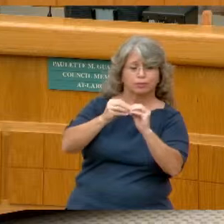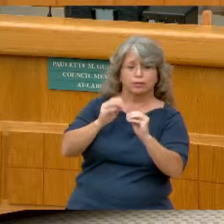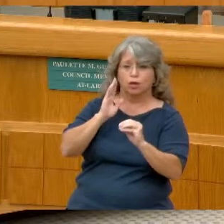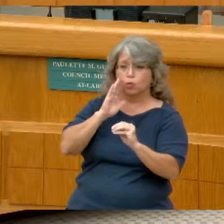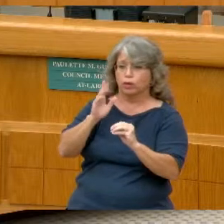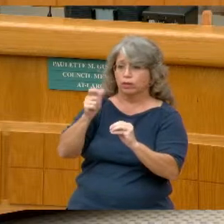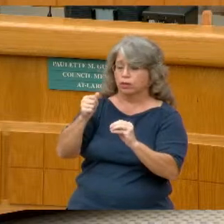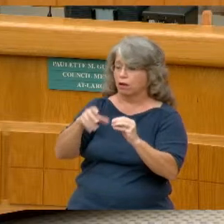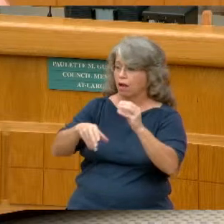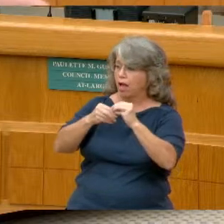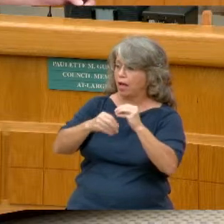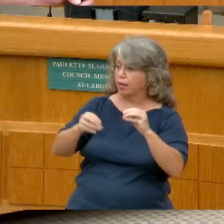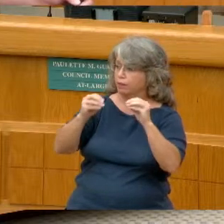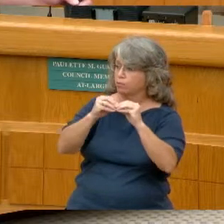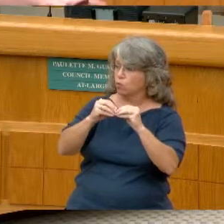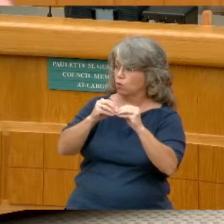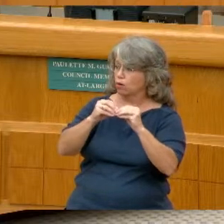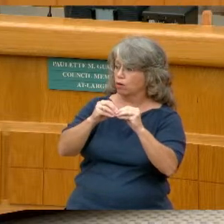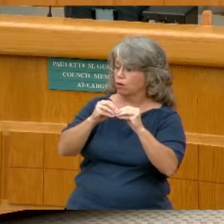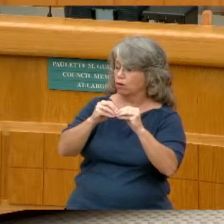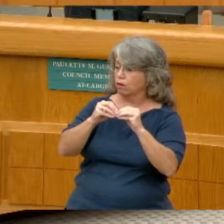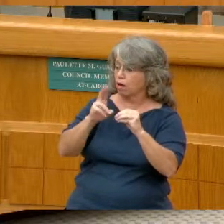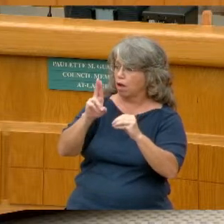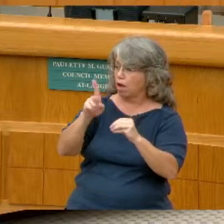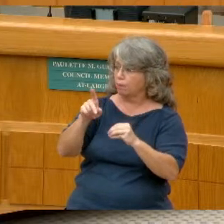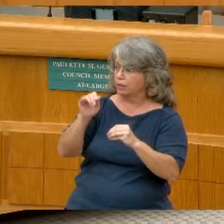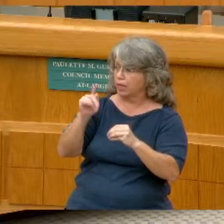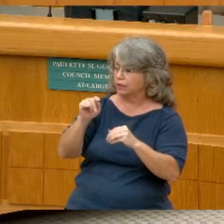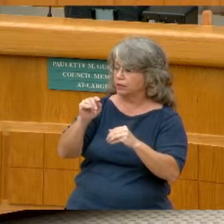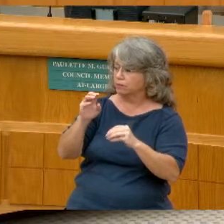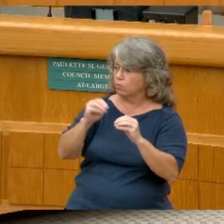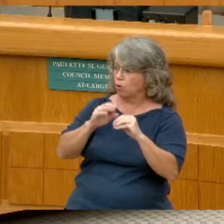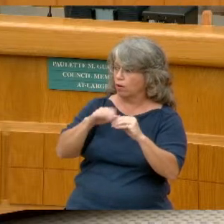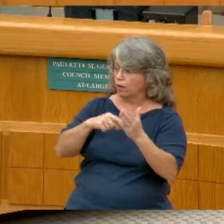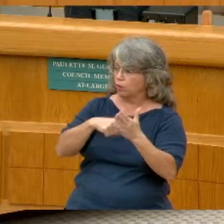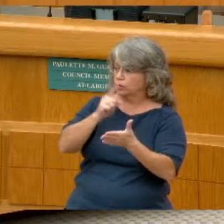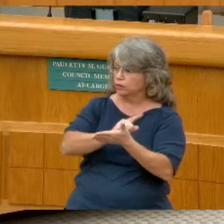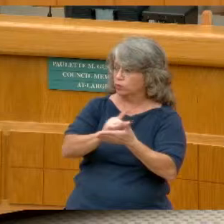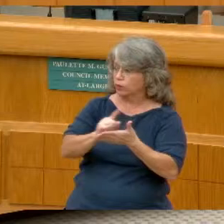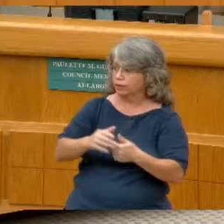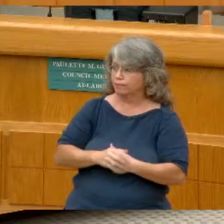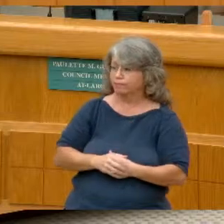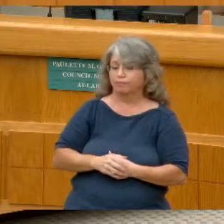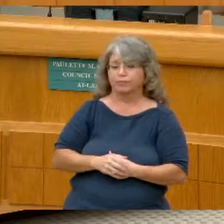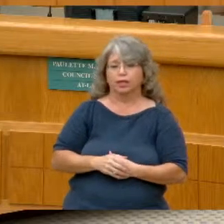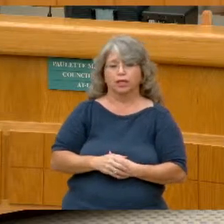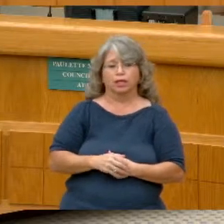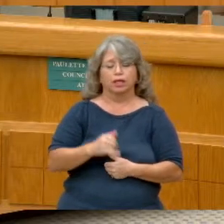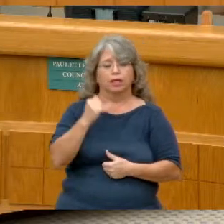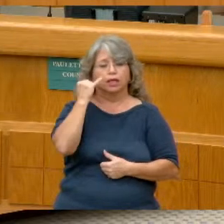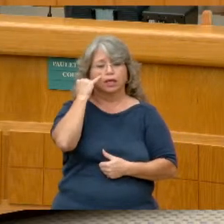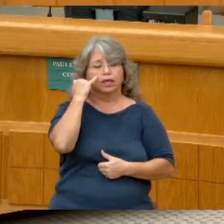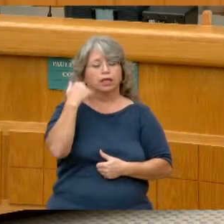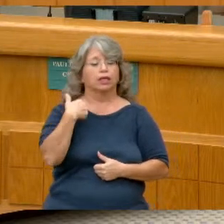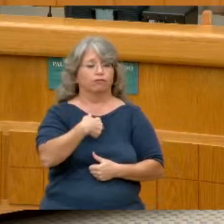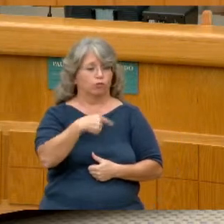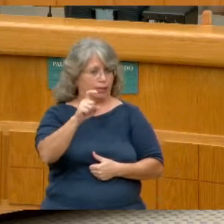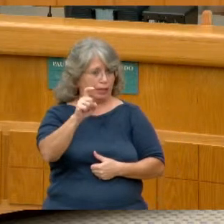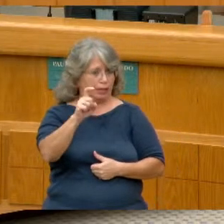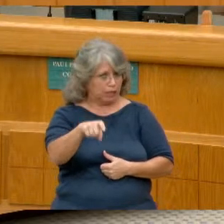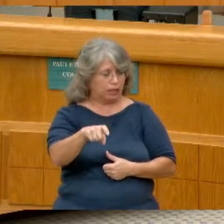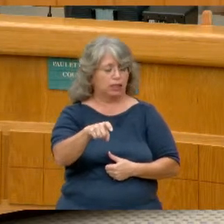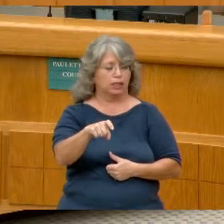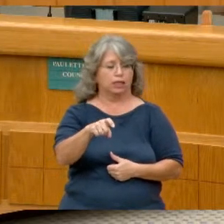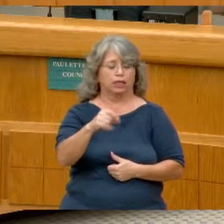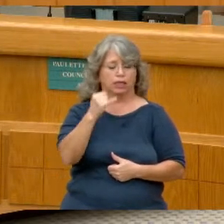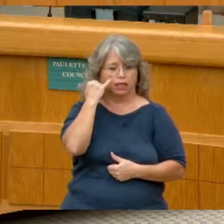time, these updates here? If more updates are needed, if we have additional information, if we start